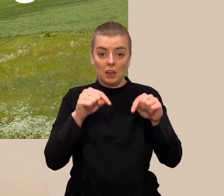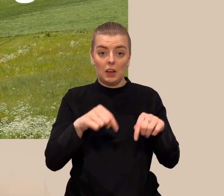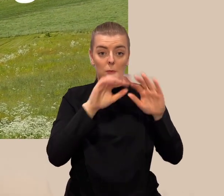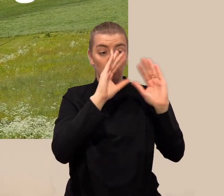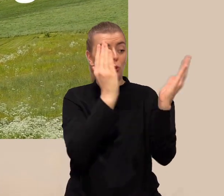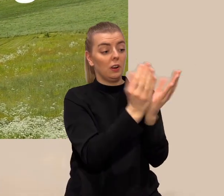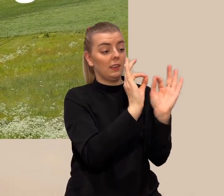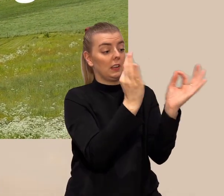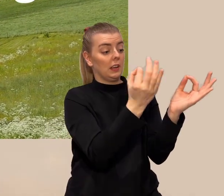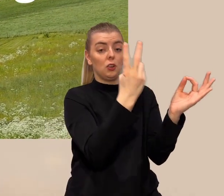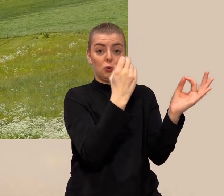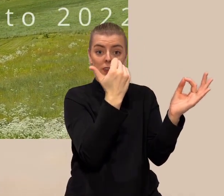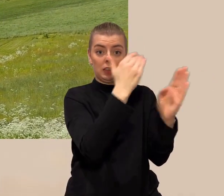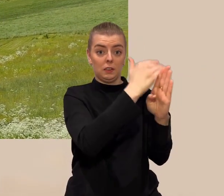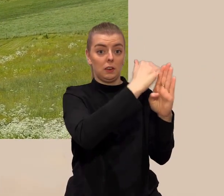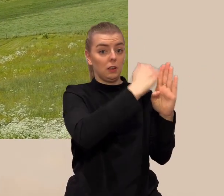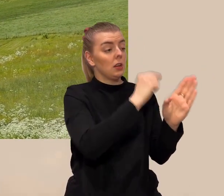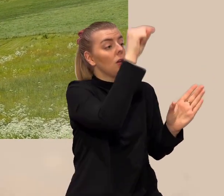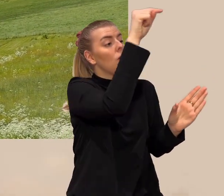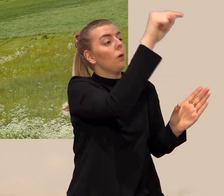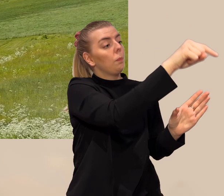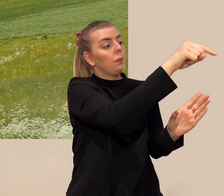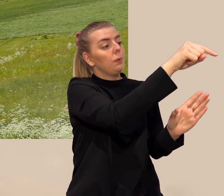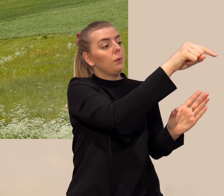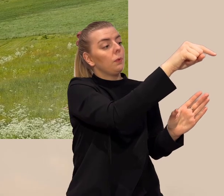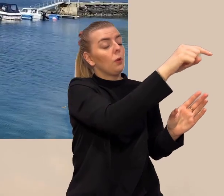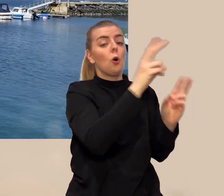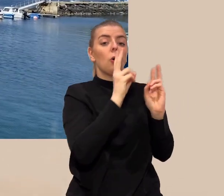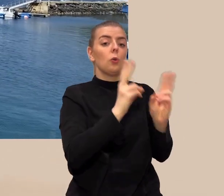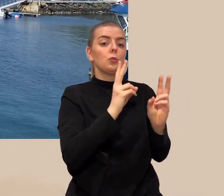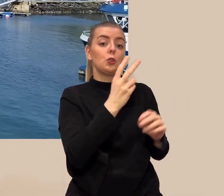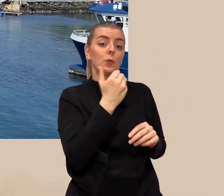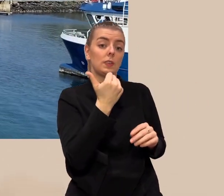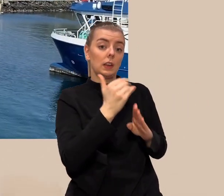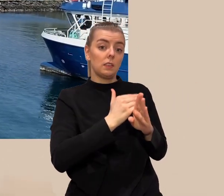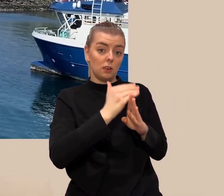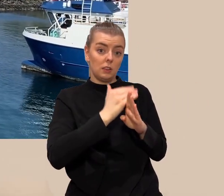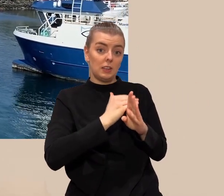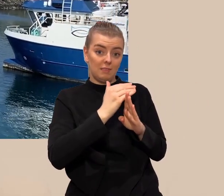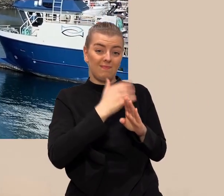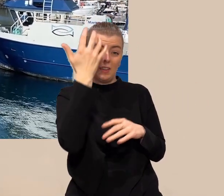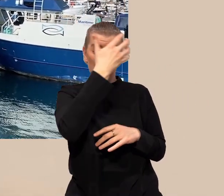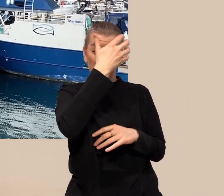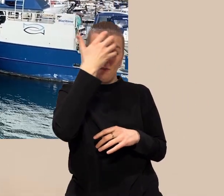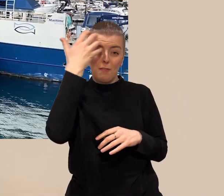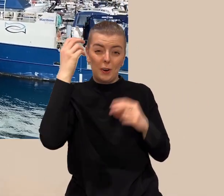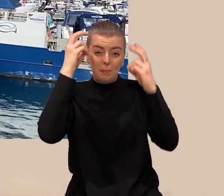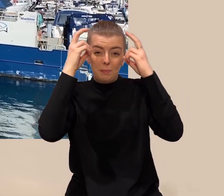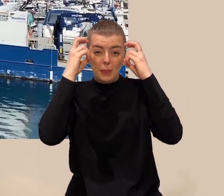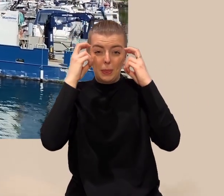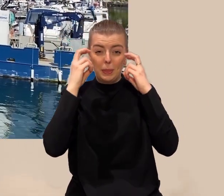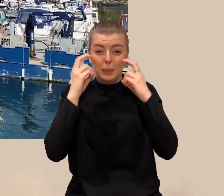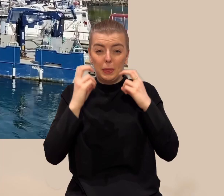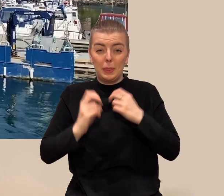Here we are 26 degrees above the Arctic Circle and it's 26 degrees C. We're